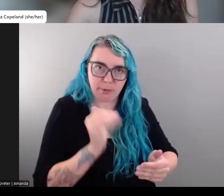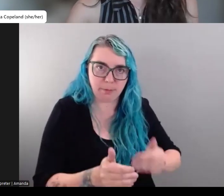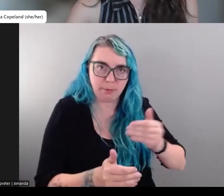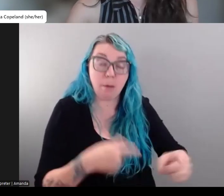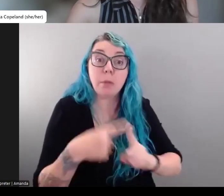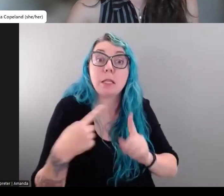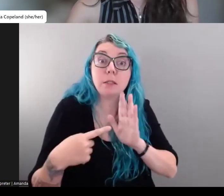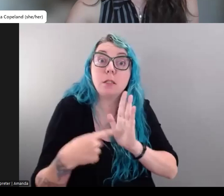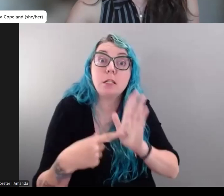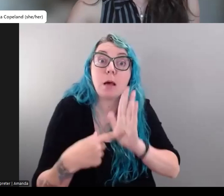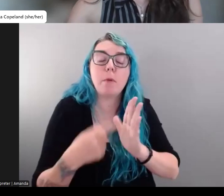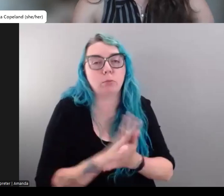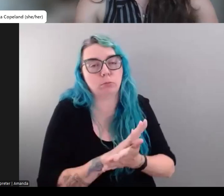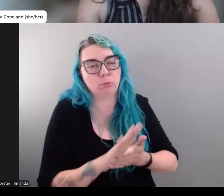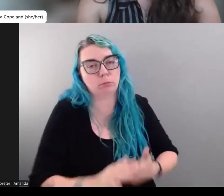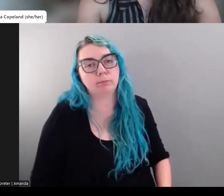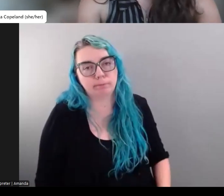what's also coming through in the Q&A.